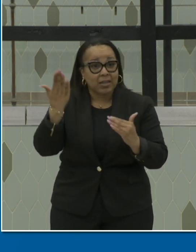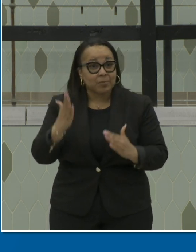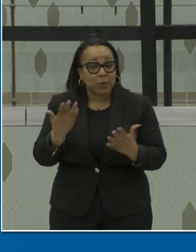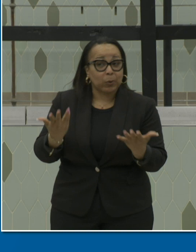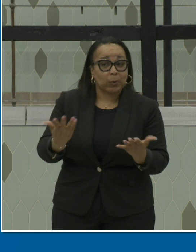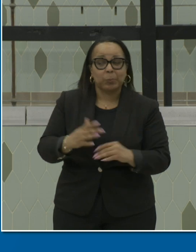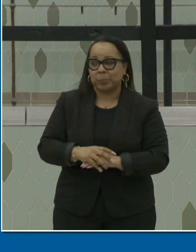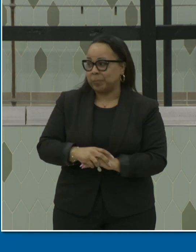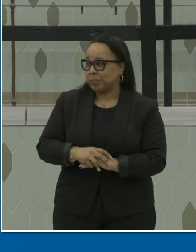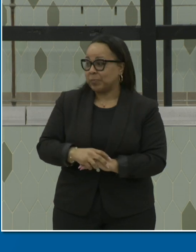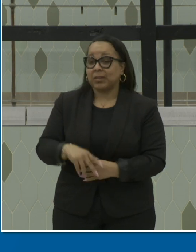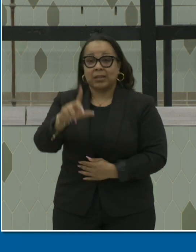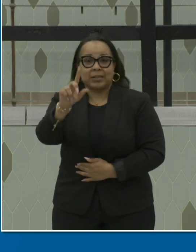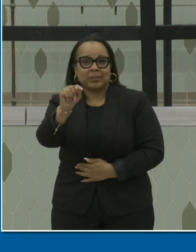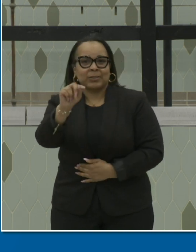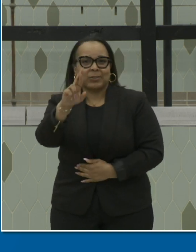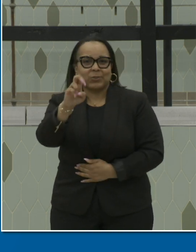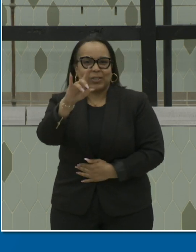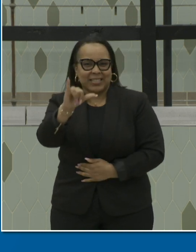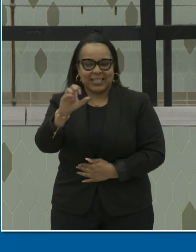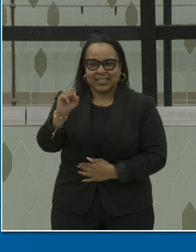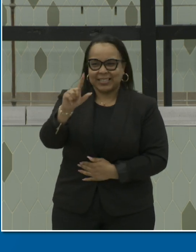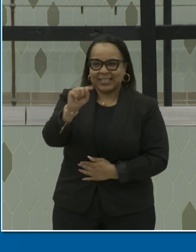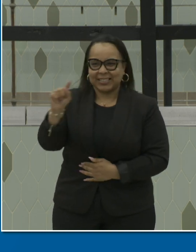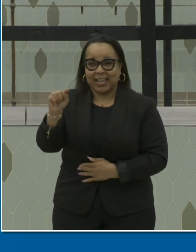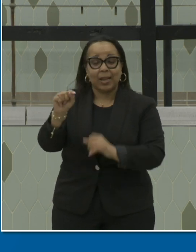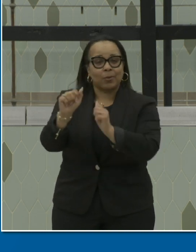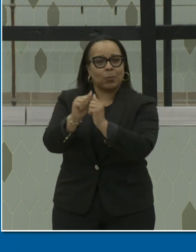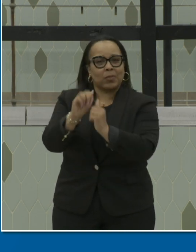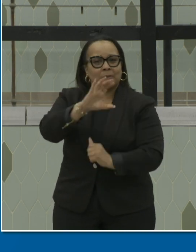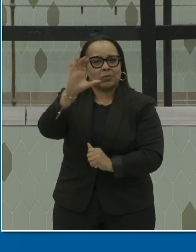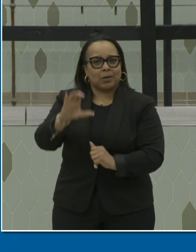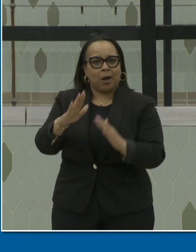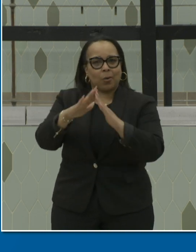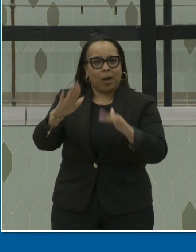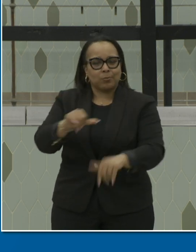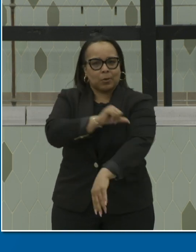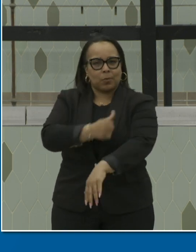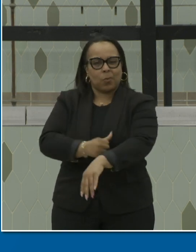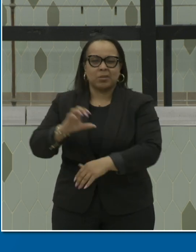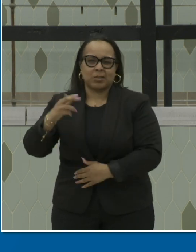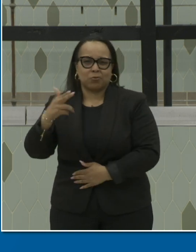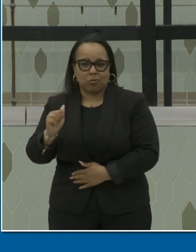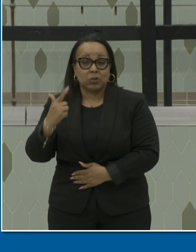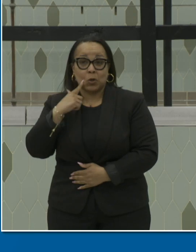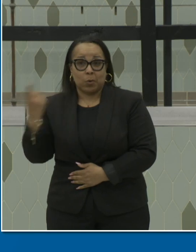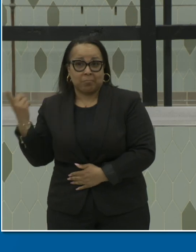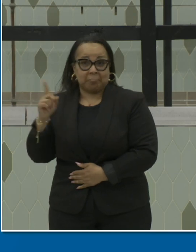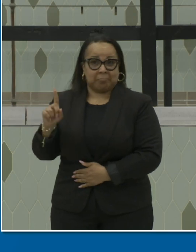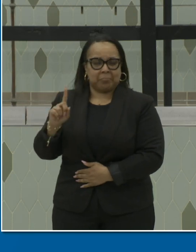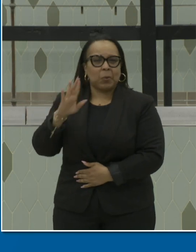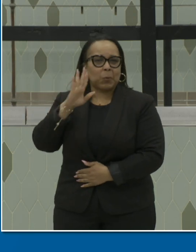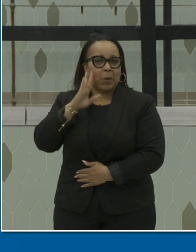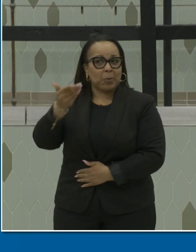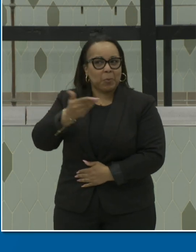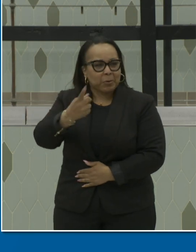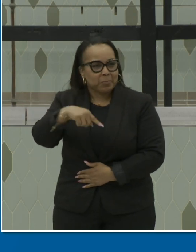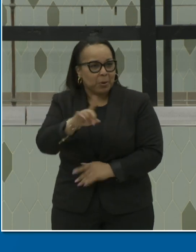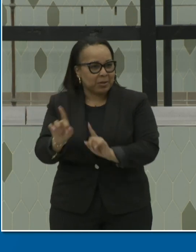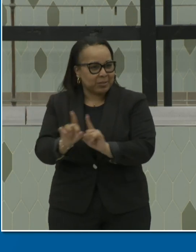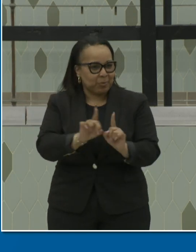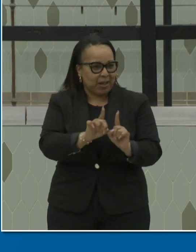which is Tracy Scott. And Tracy Scott is with the Chicago Housing Authority, and she will come up and she will welcome you as